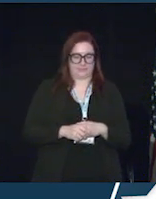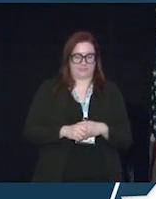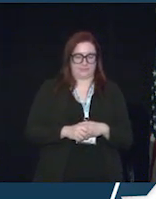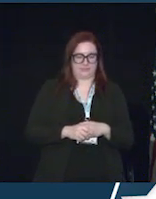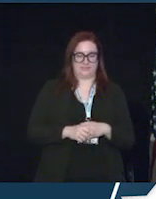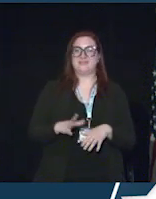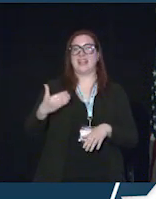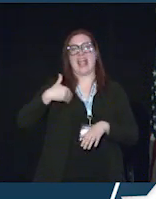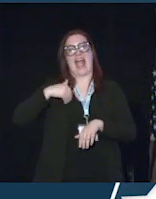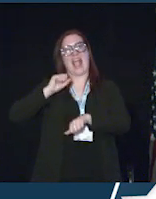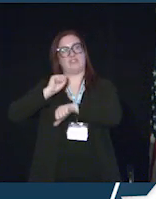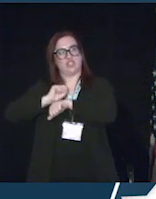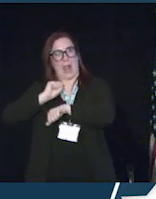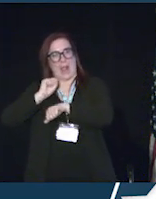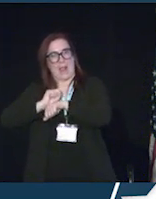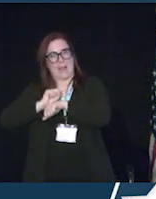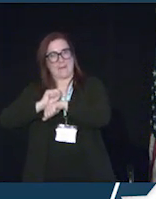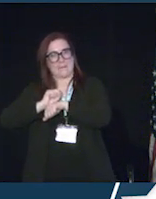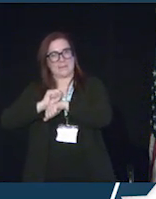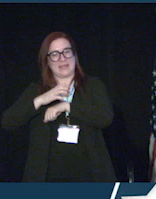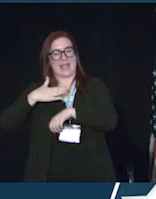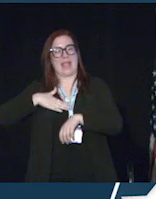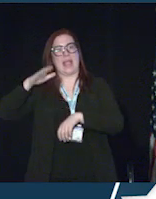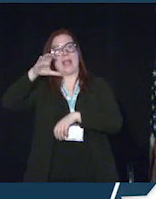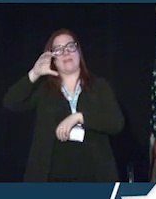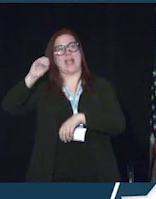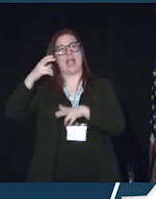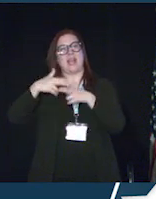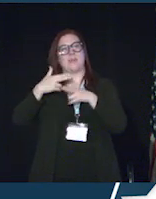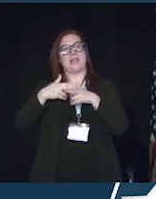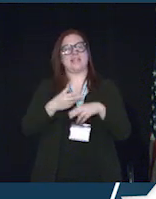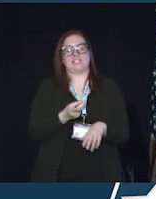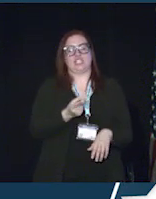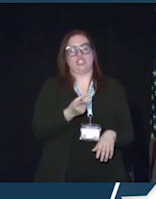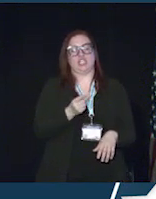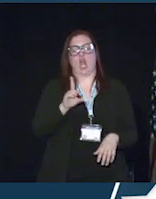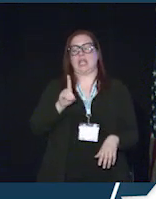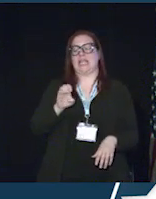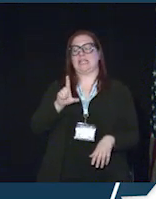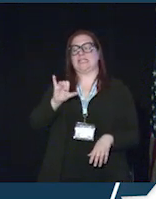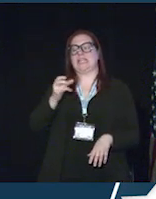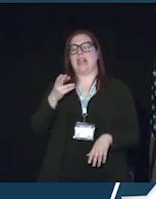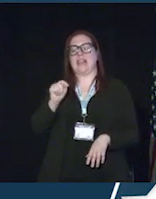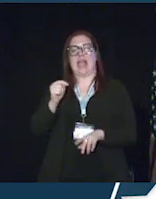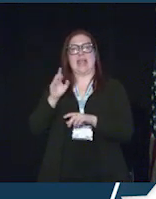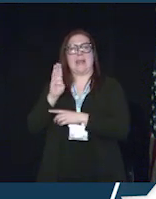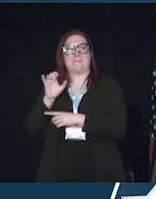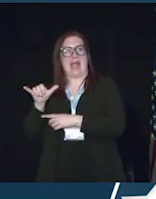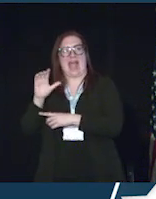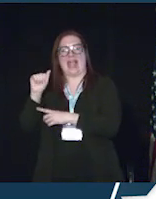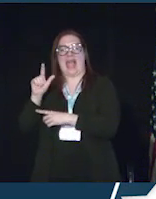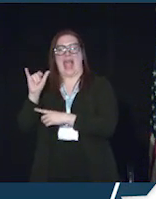have a job, and my company is called Doggy Delights by Allison, and